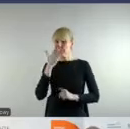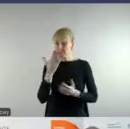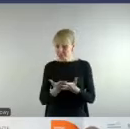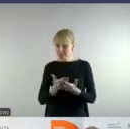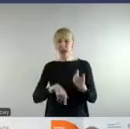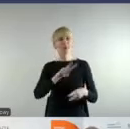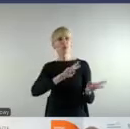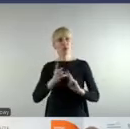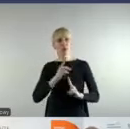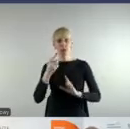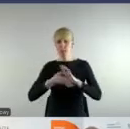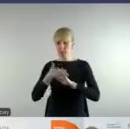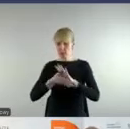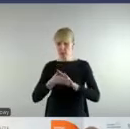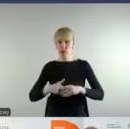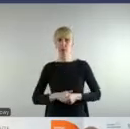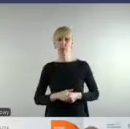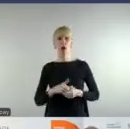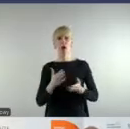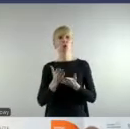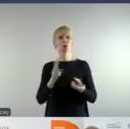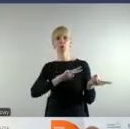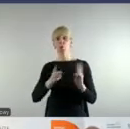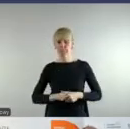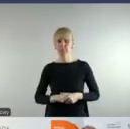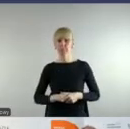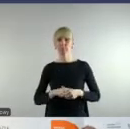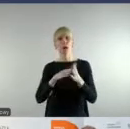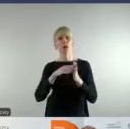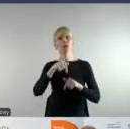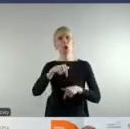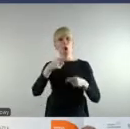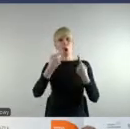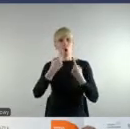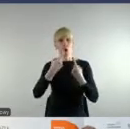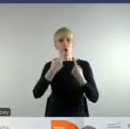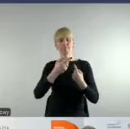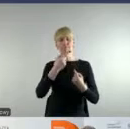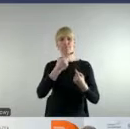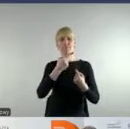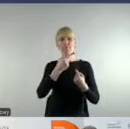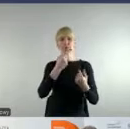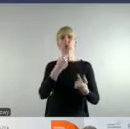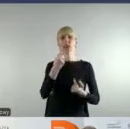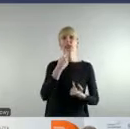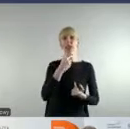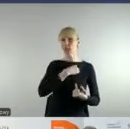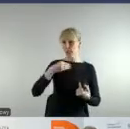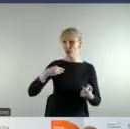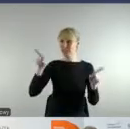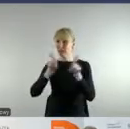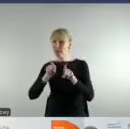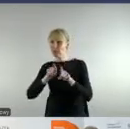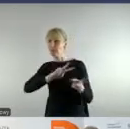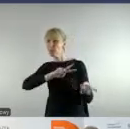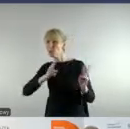The meeting is traditionally translated into Polish Sign Language. Since the meeting is going to be held